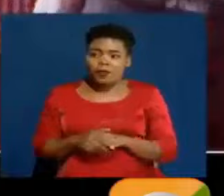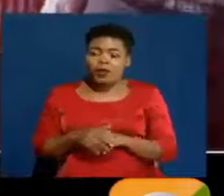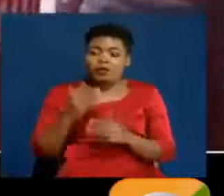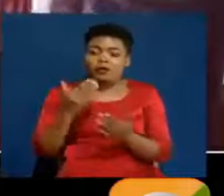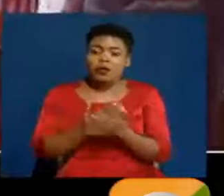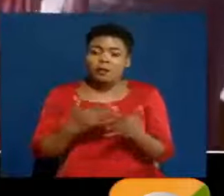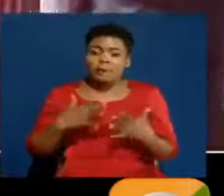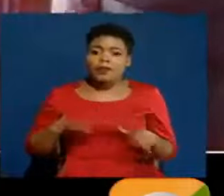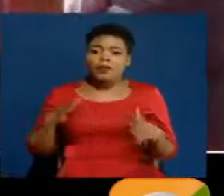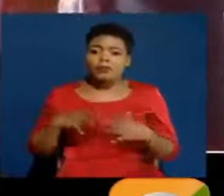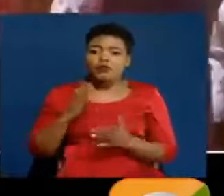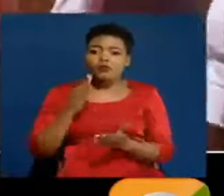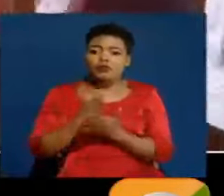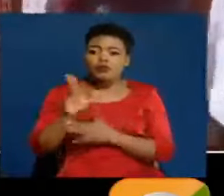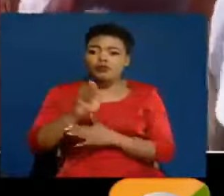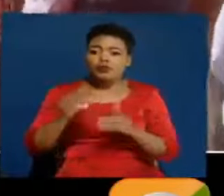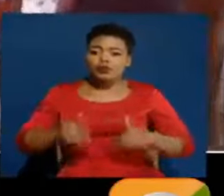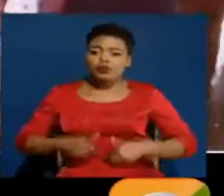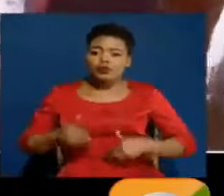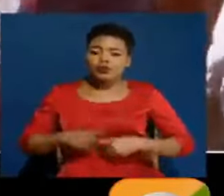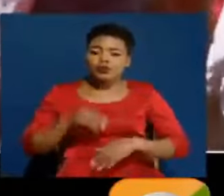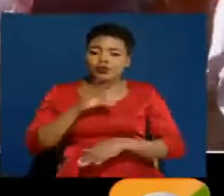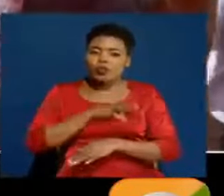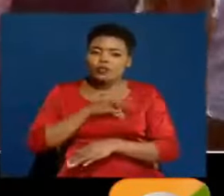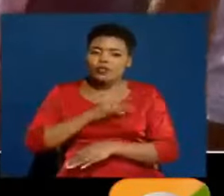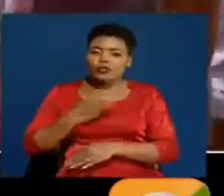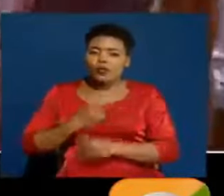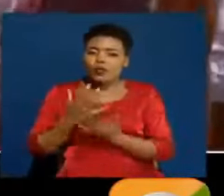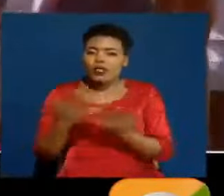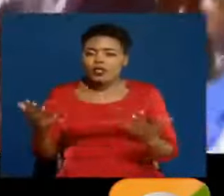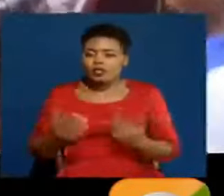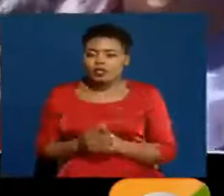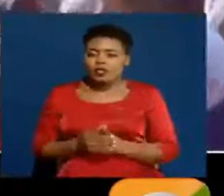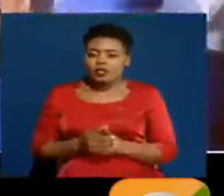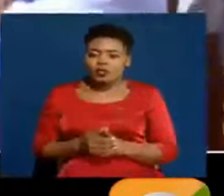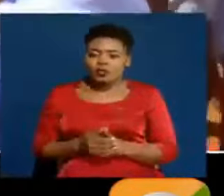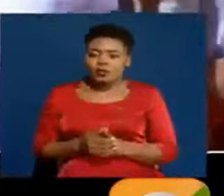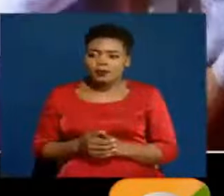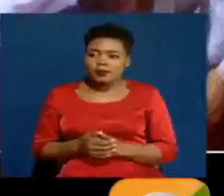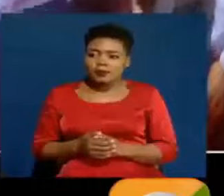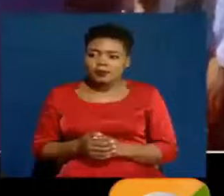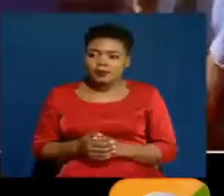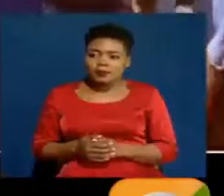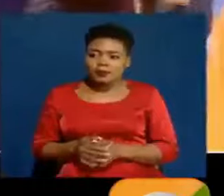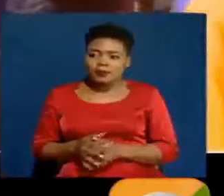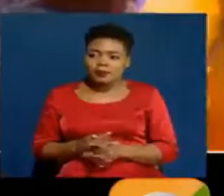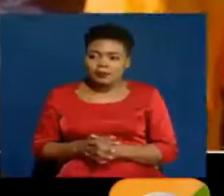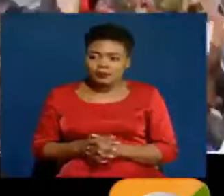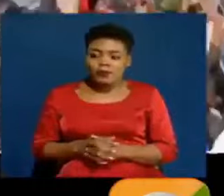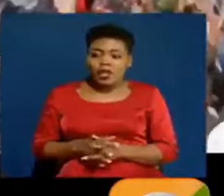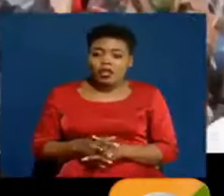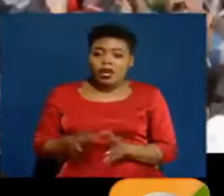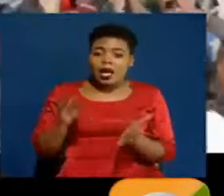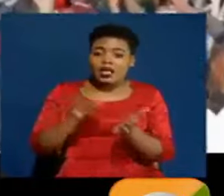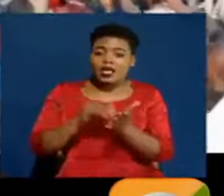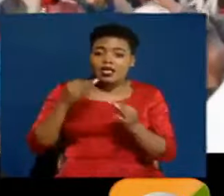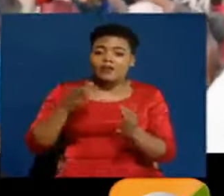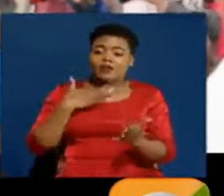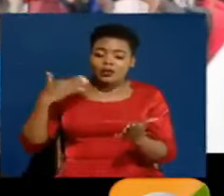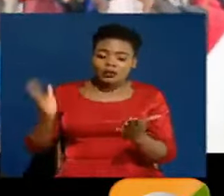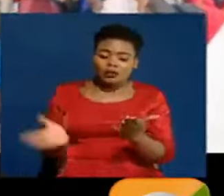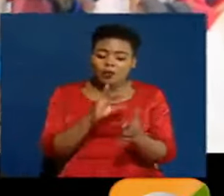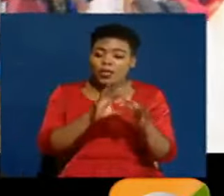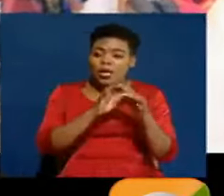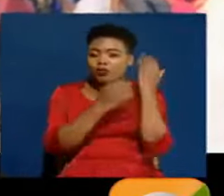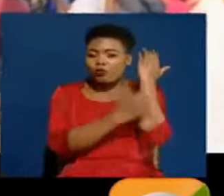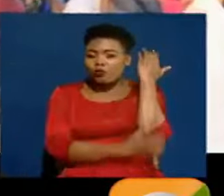beneficiaries of the prevalent obtaining, poor political culture that we have, a